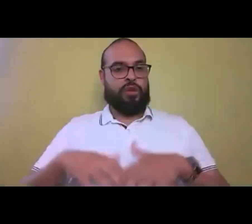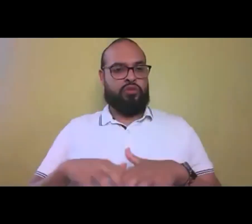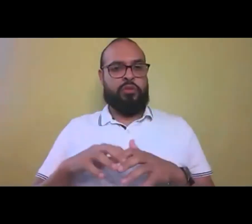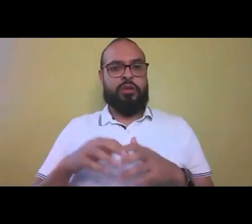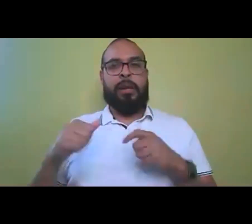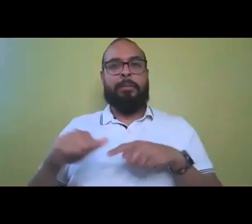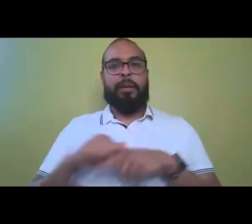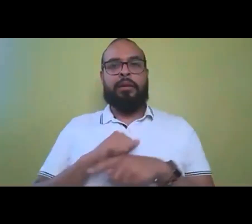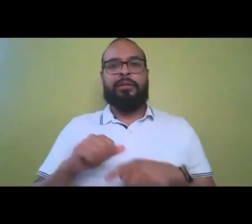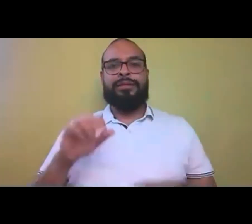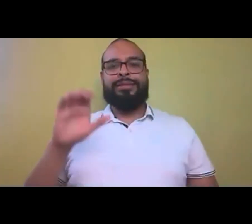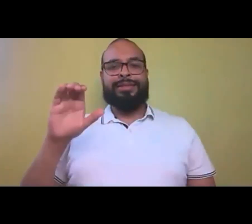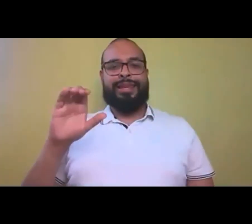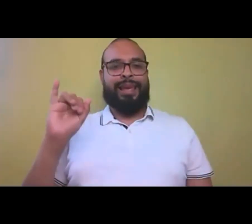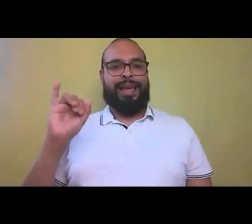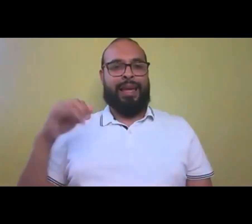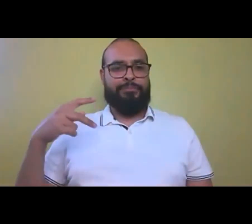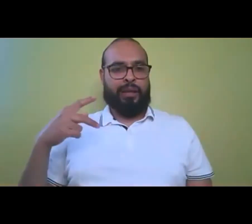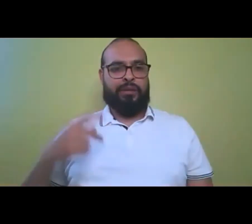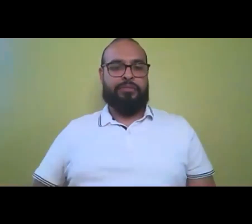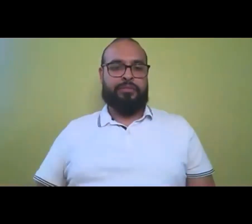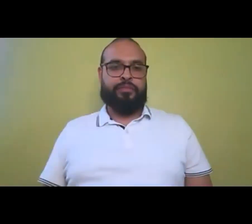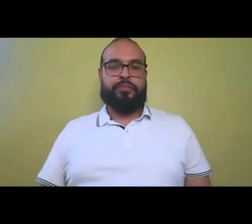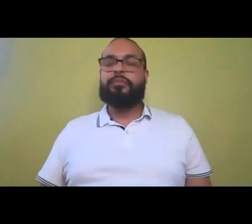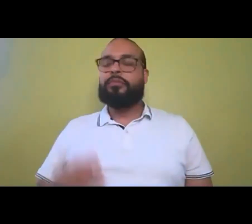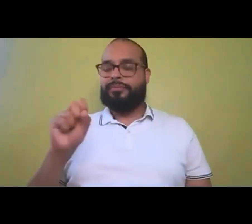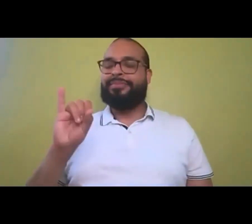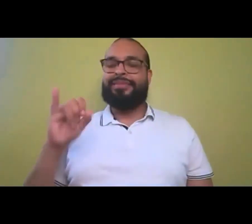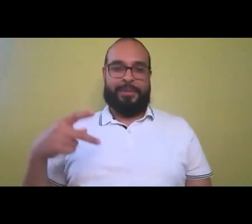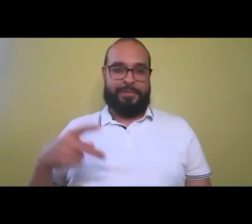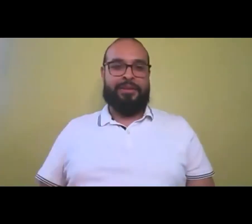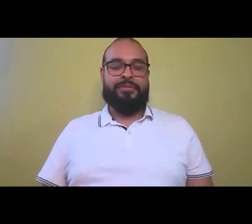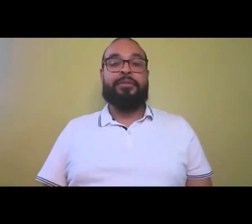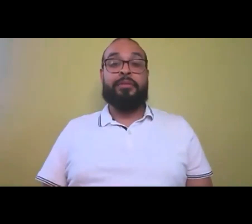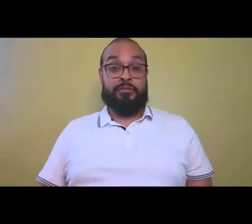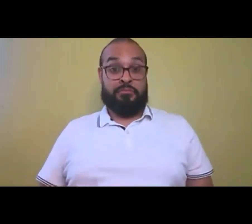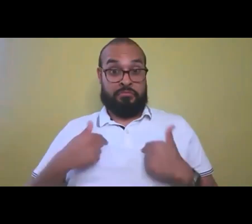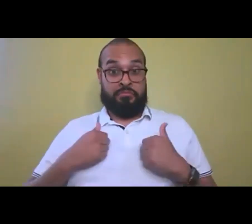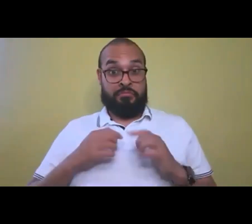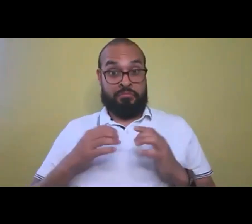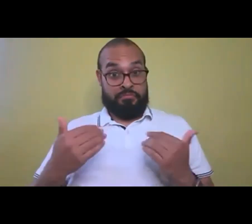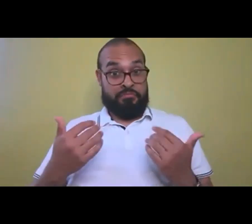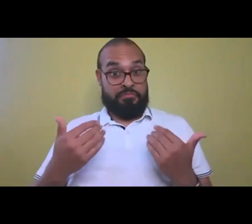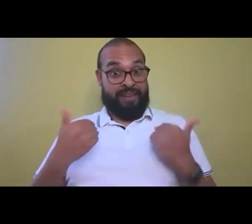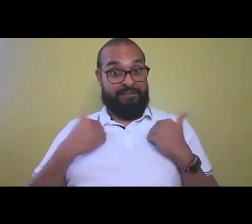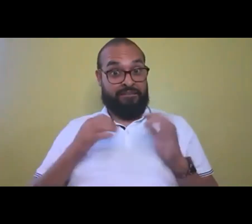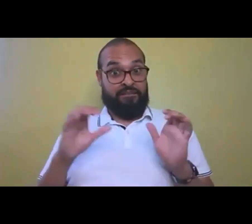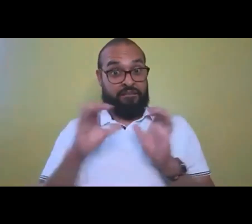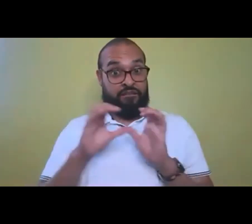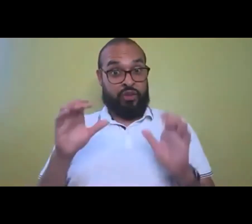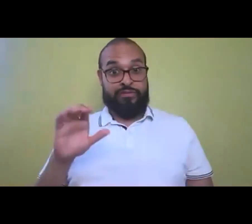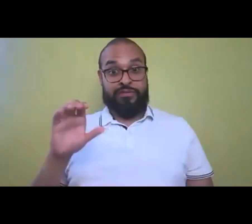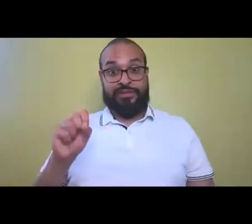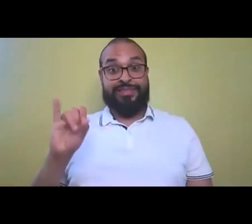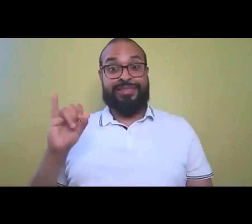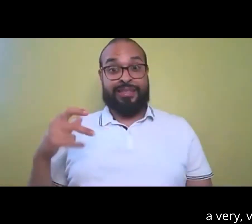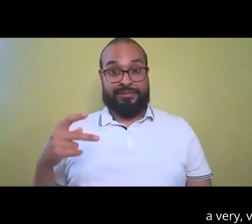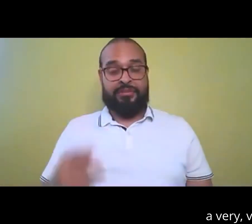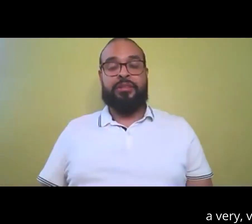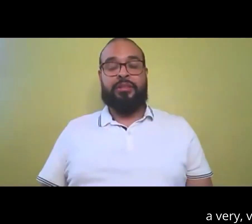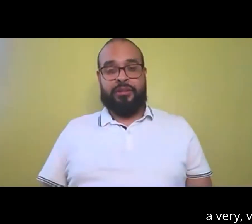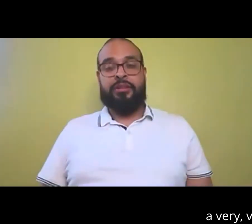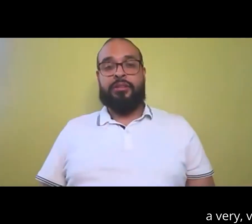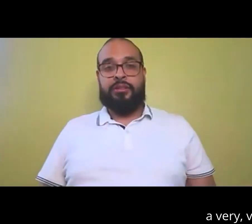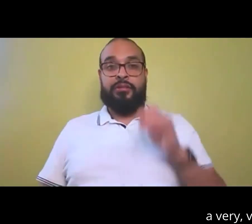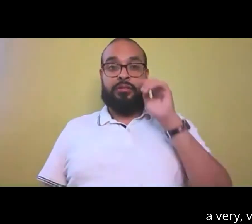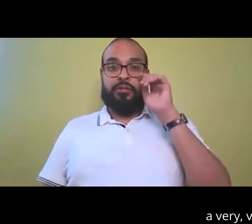certification. And that I have that certification, that certification takes again a